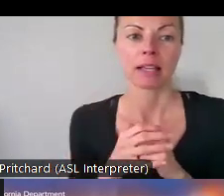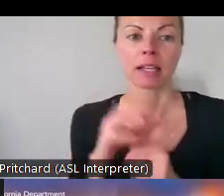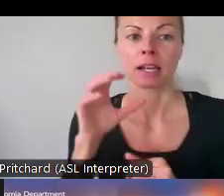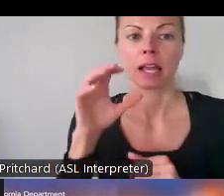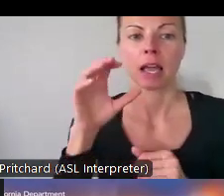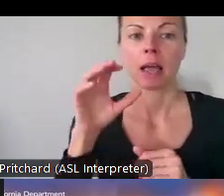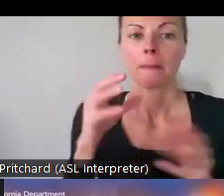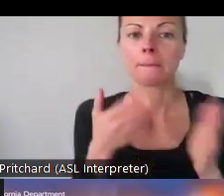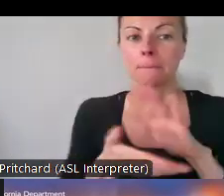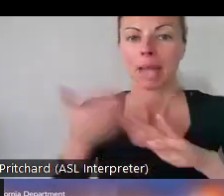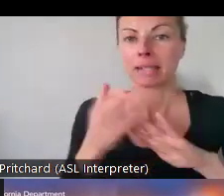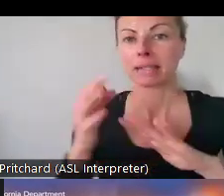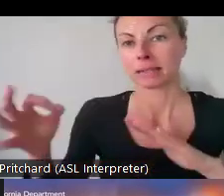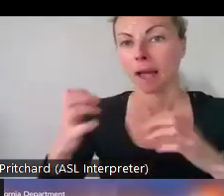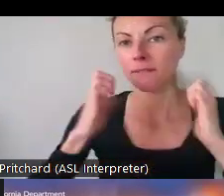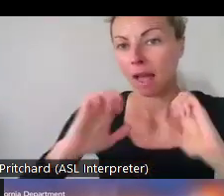effort.